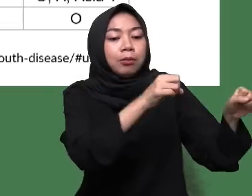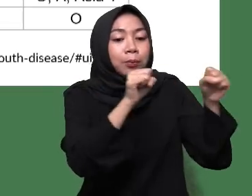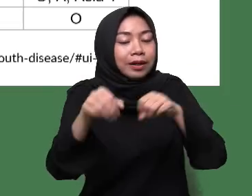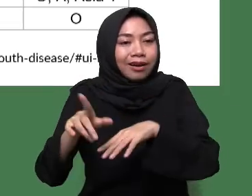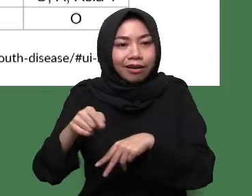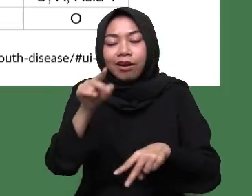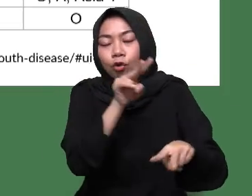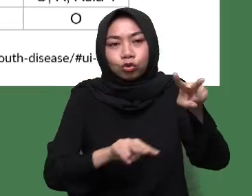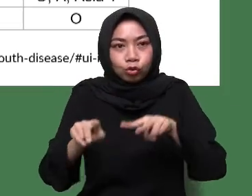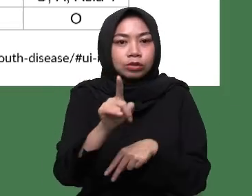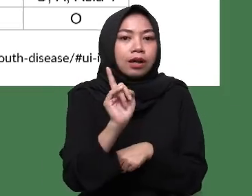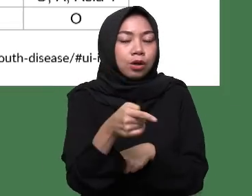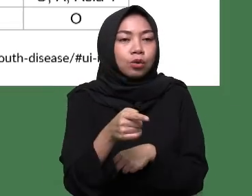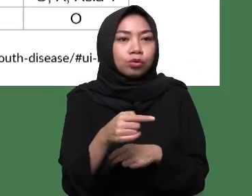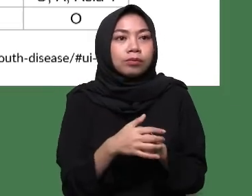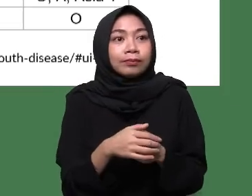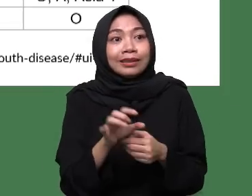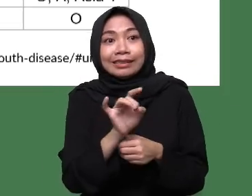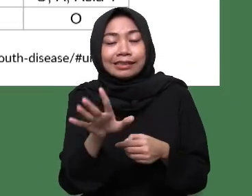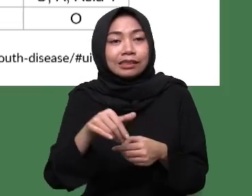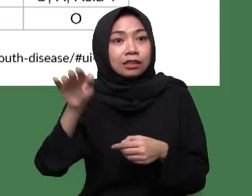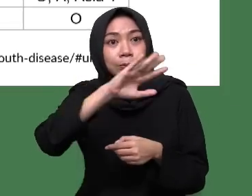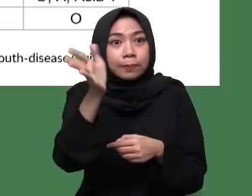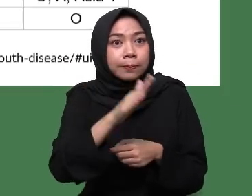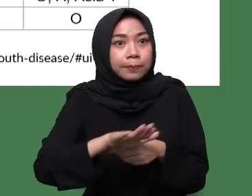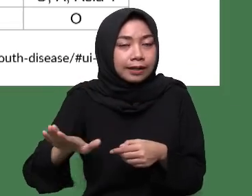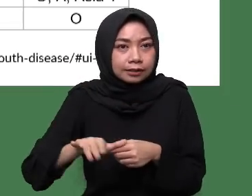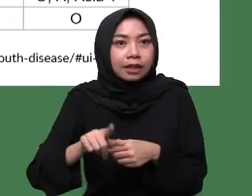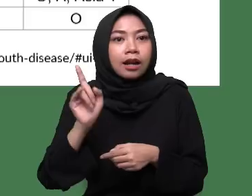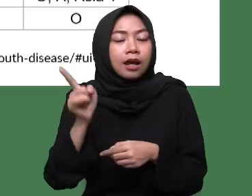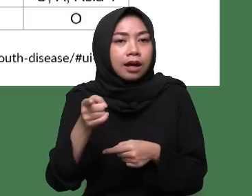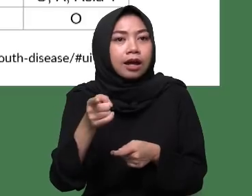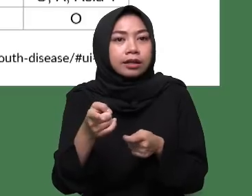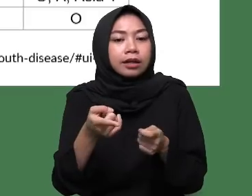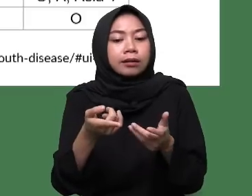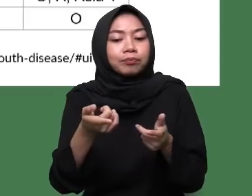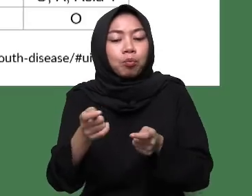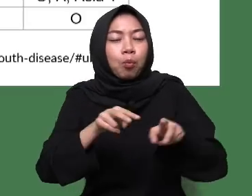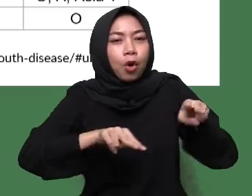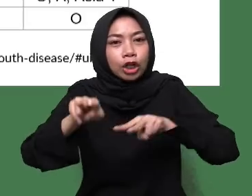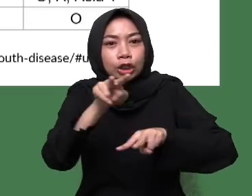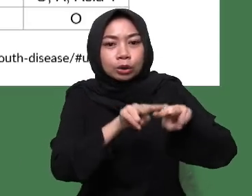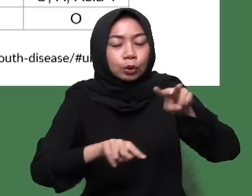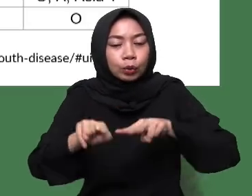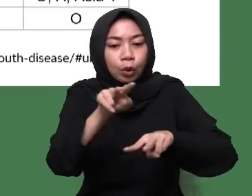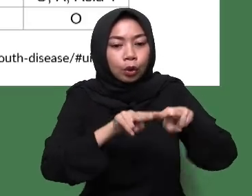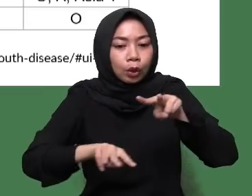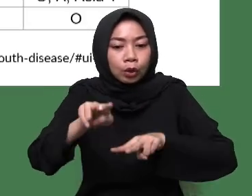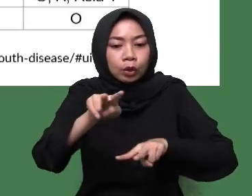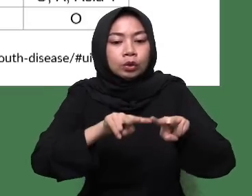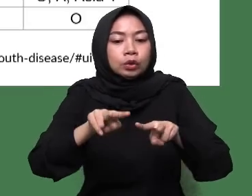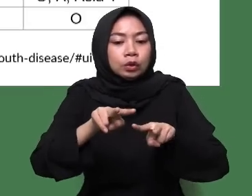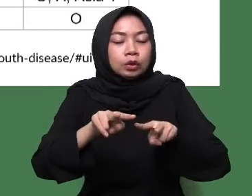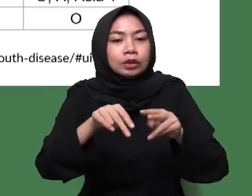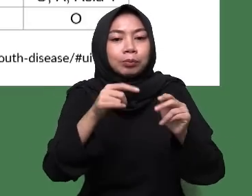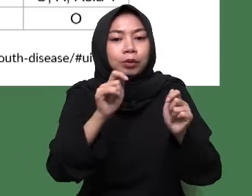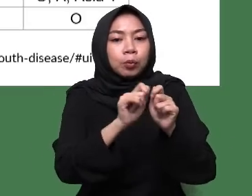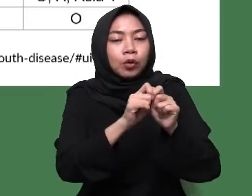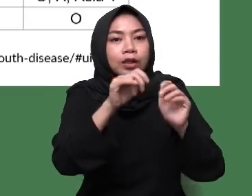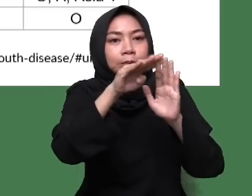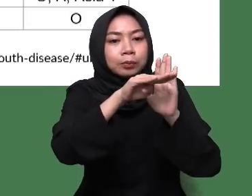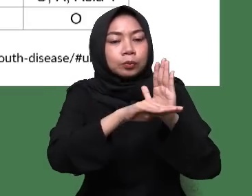Brazil implemented some strategies in handling FMD, including active surveillance and monitoring, conforming to the guidelines established